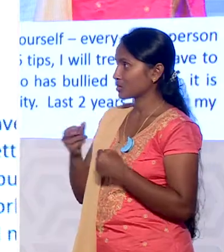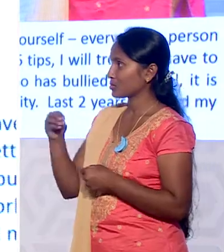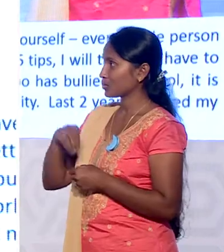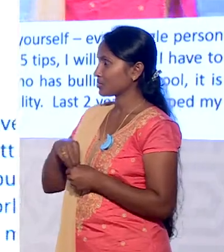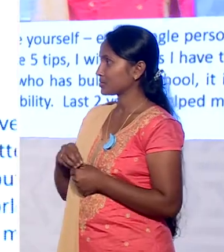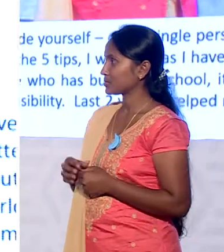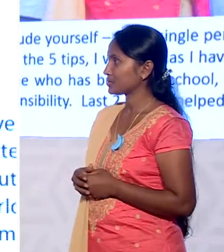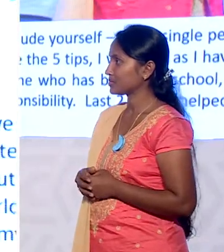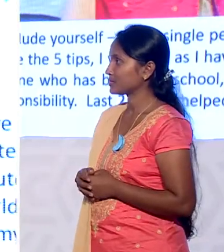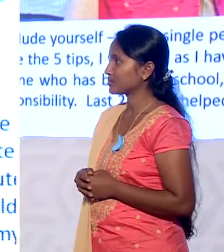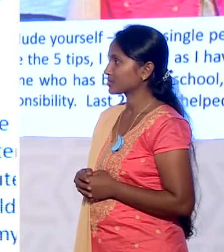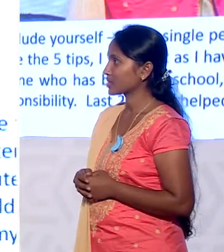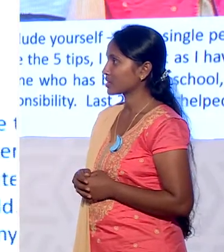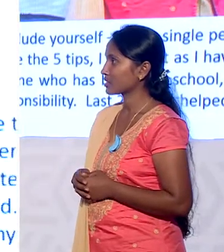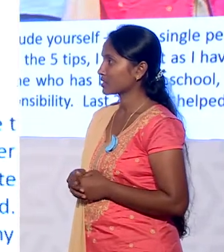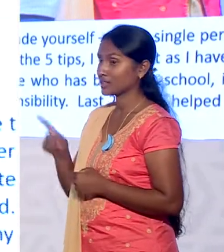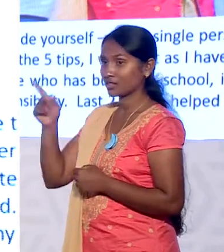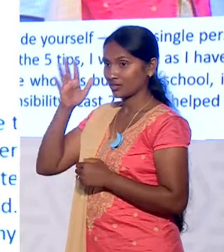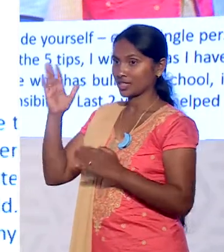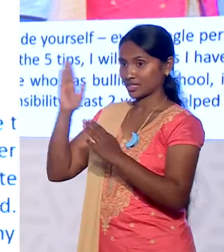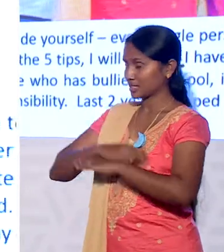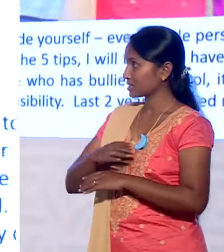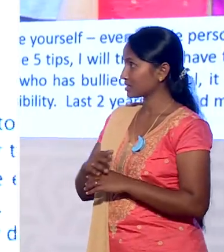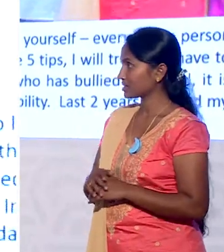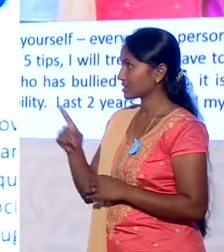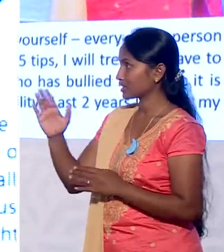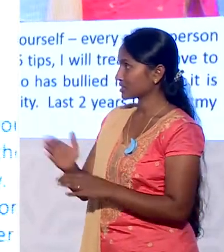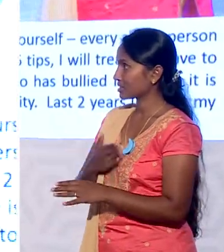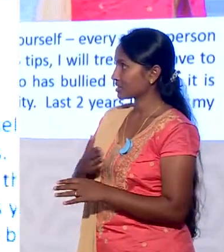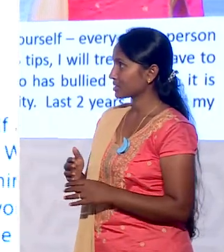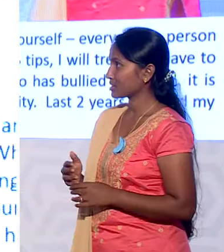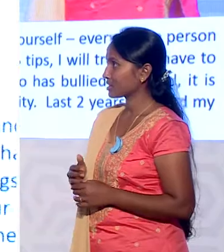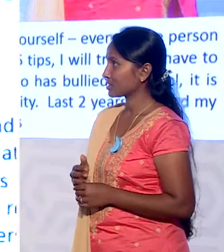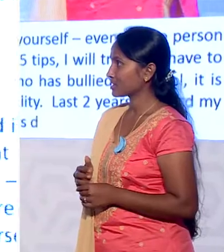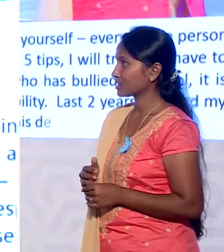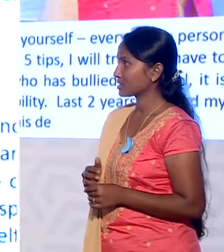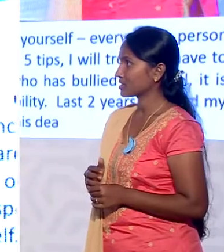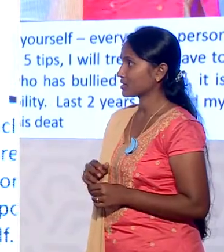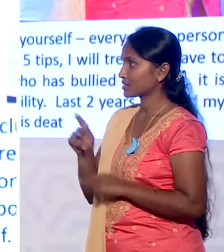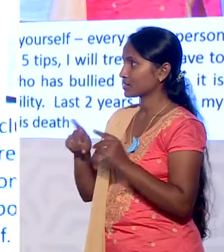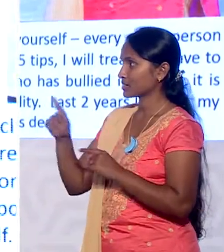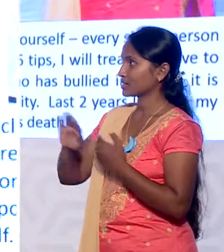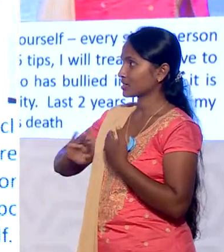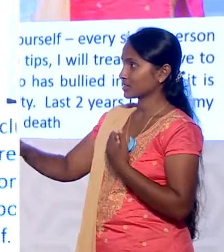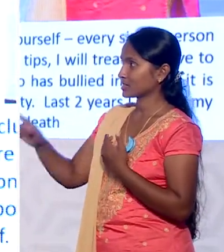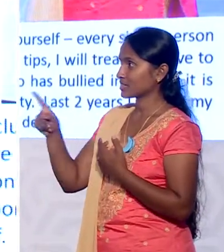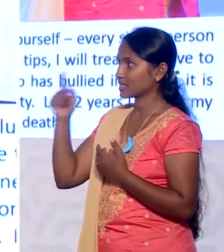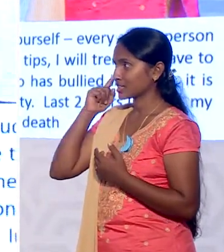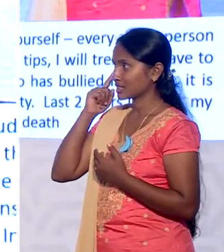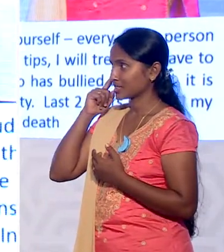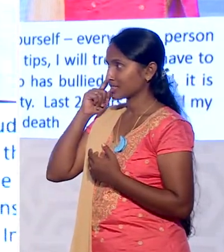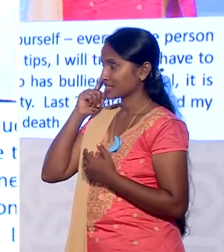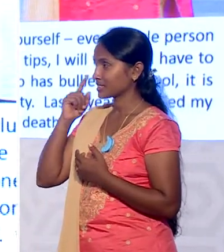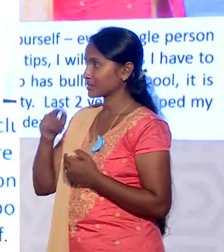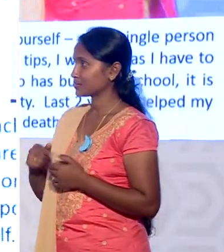own." In his death, I found the courage to do something that I had been putting on the long finger, thinking I was too middle-aged